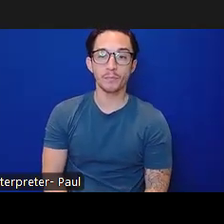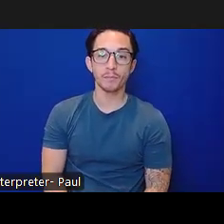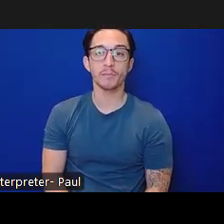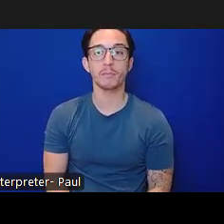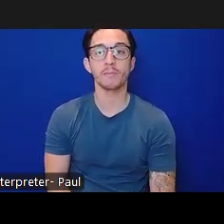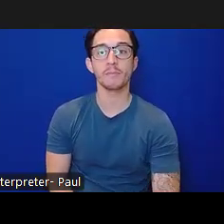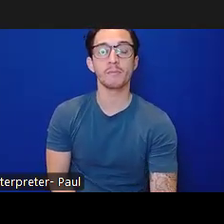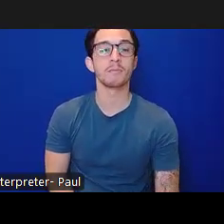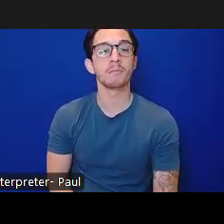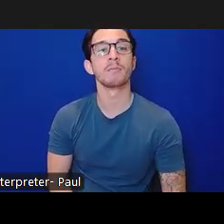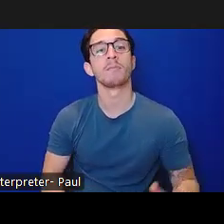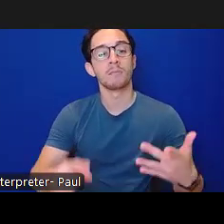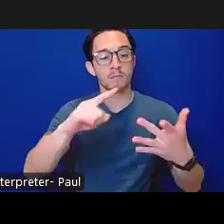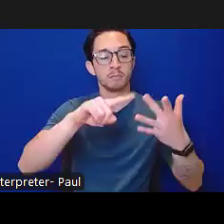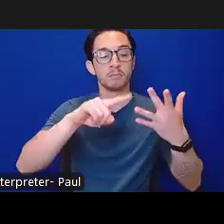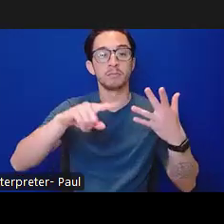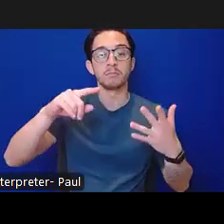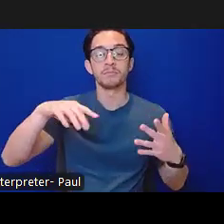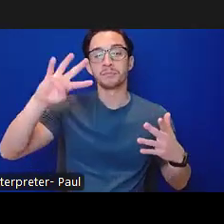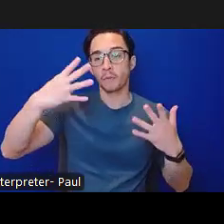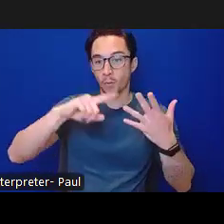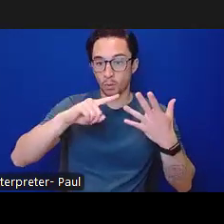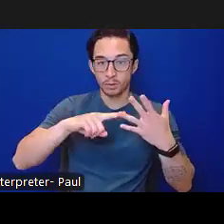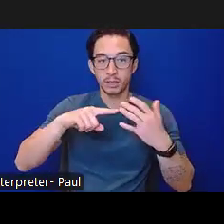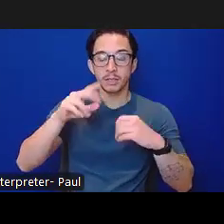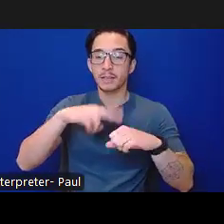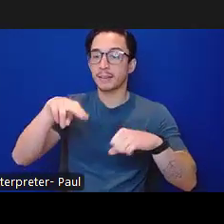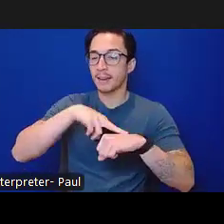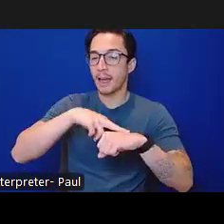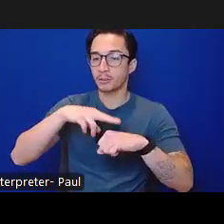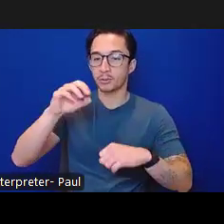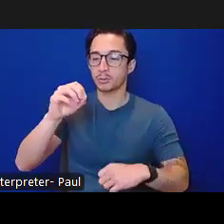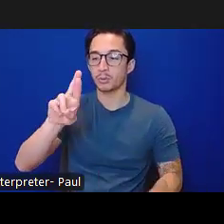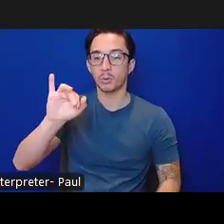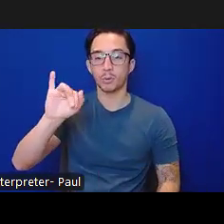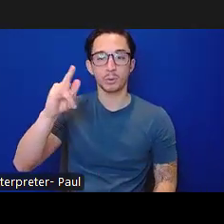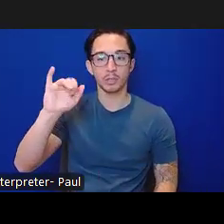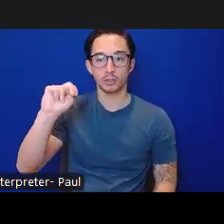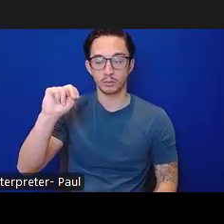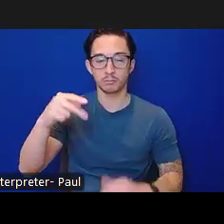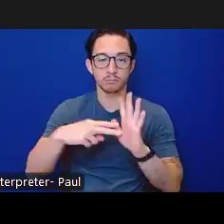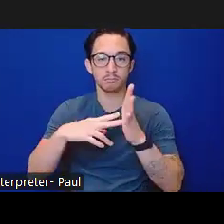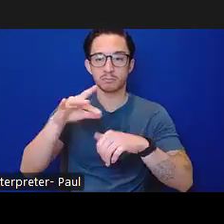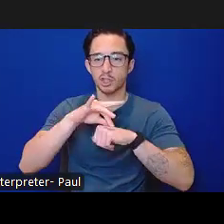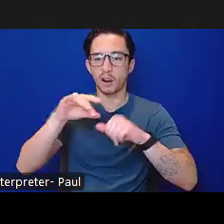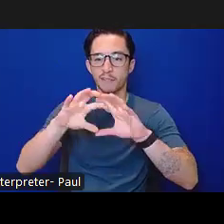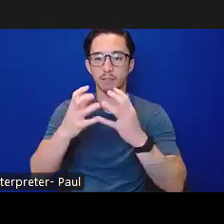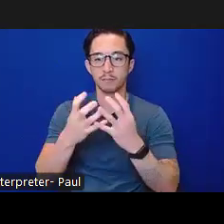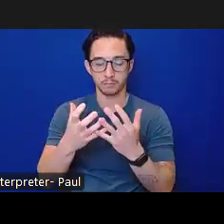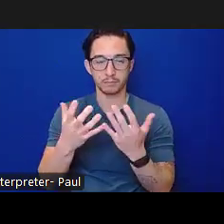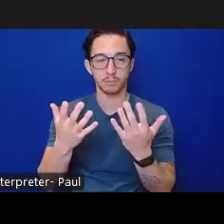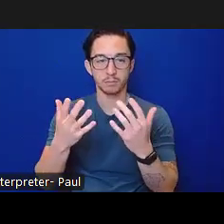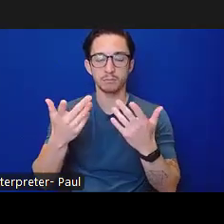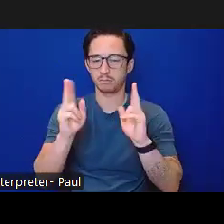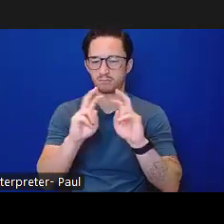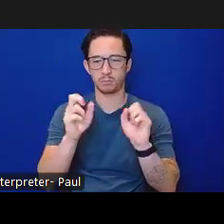Then we have national art origin. So national origin is where we get into the geography, right? We assess